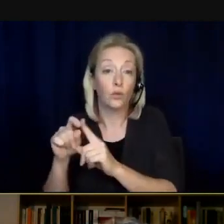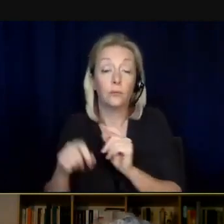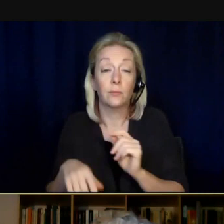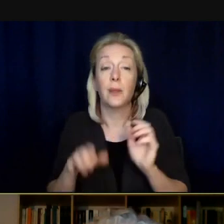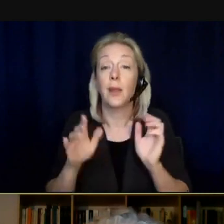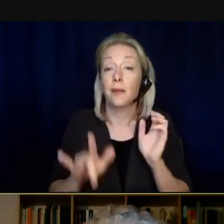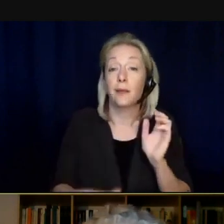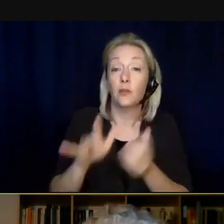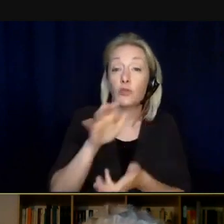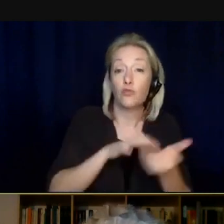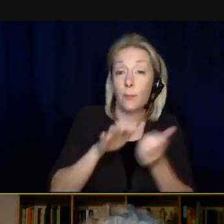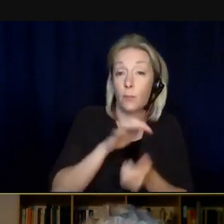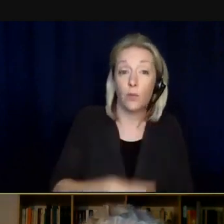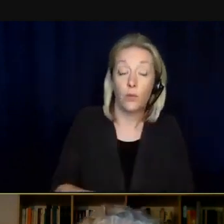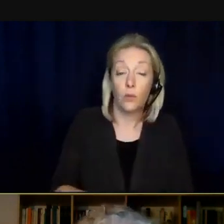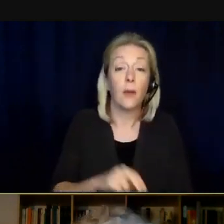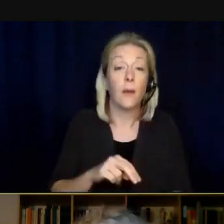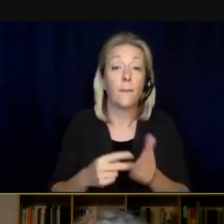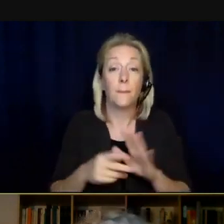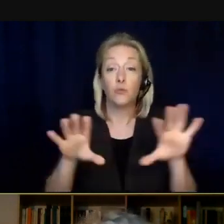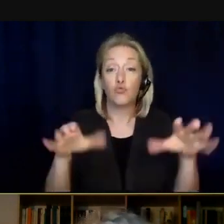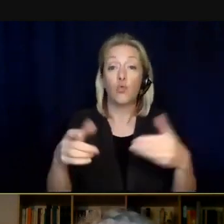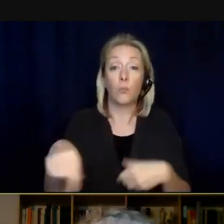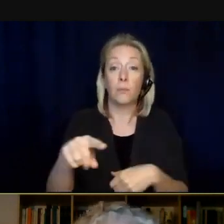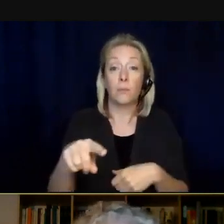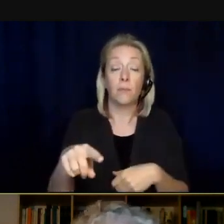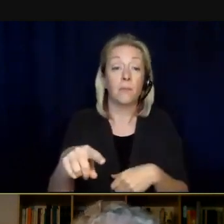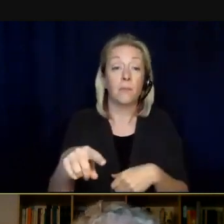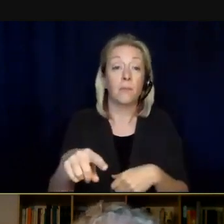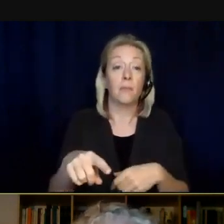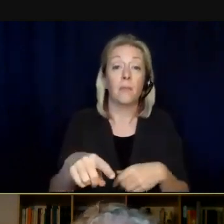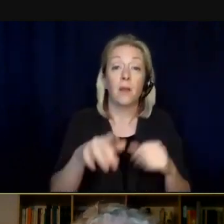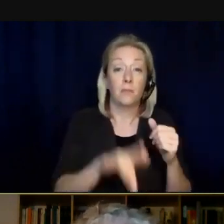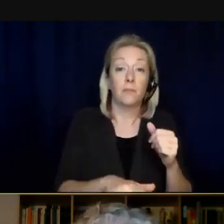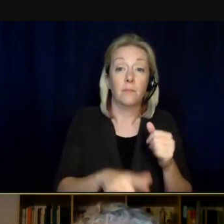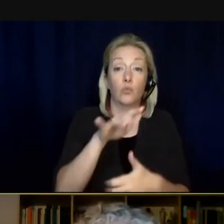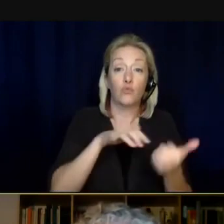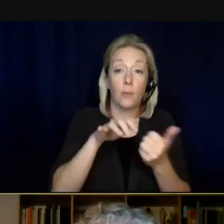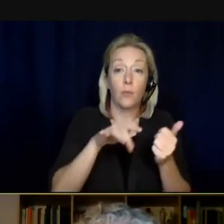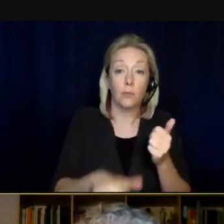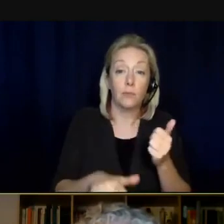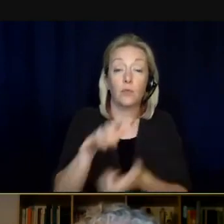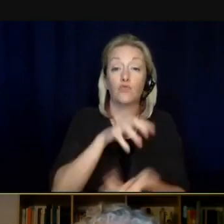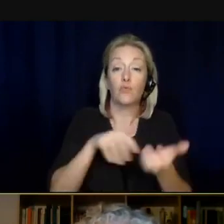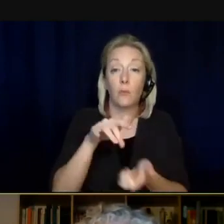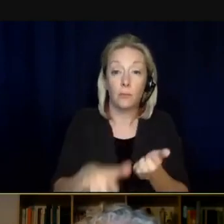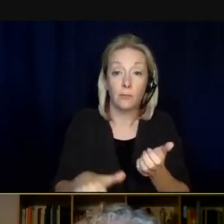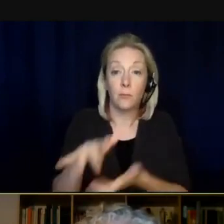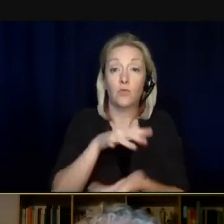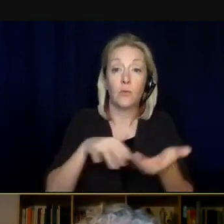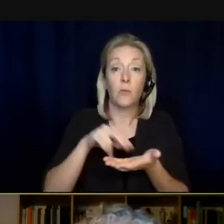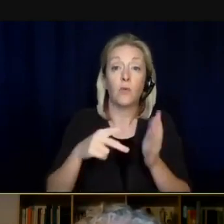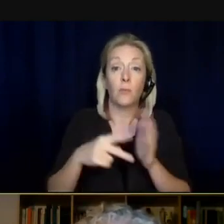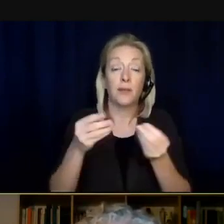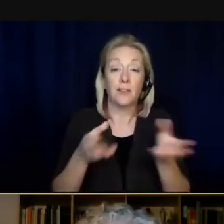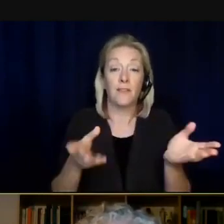again. So if you're playing with a group of kids, even remotely, what you can do is you build a card and